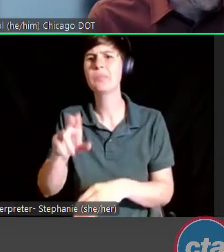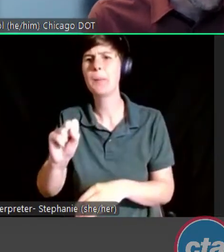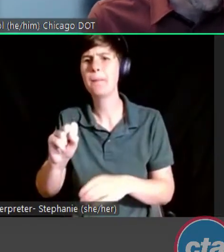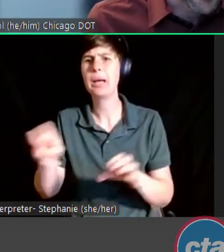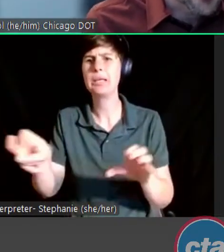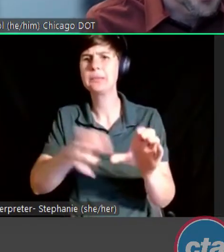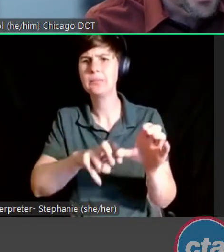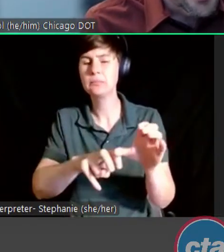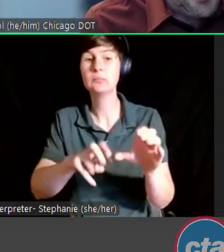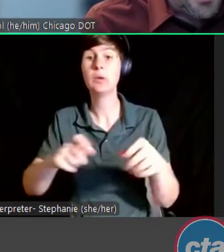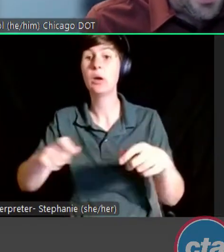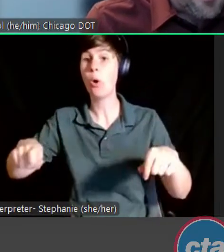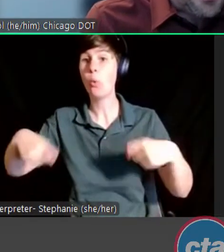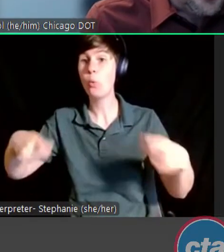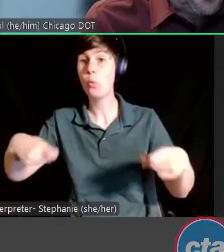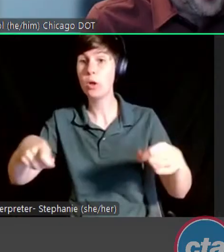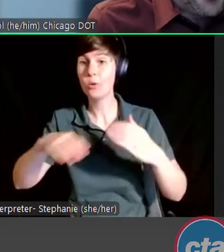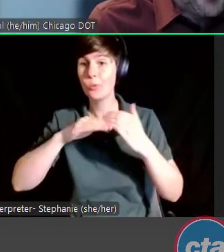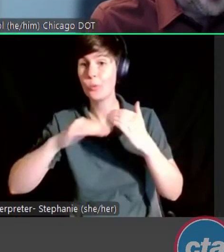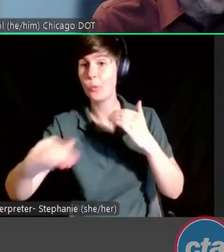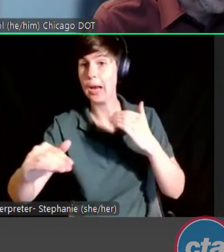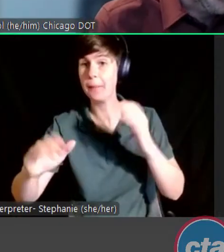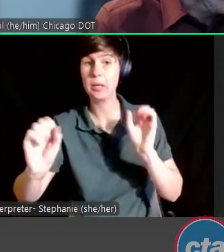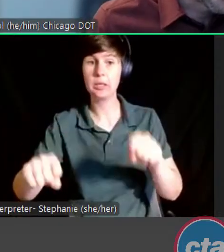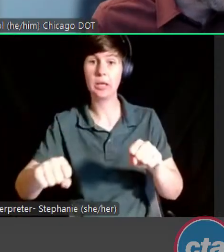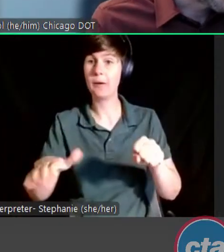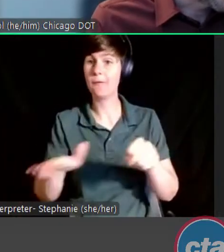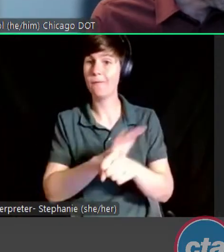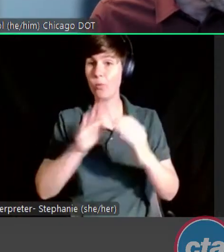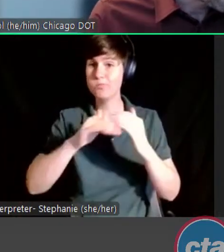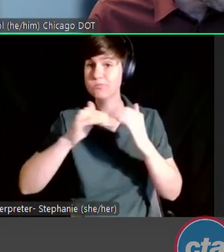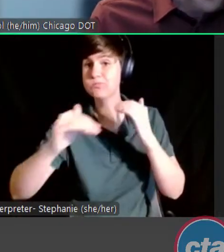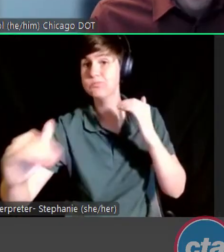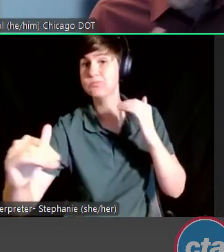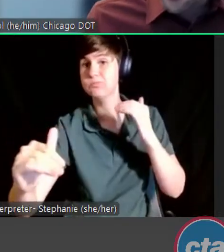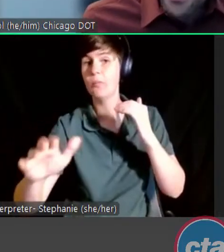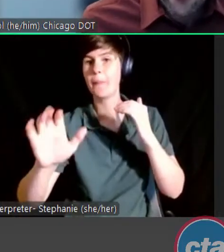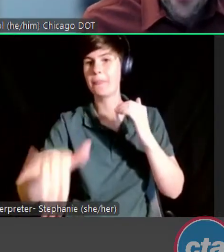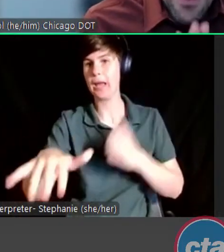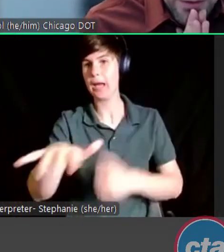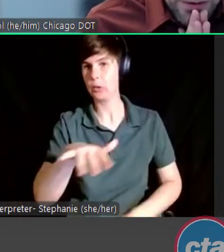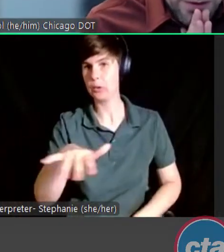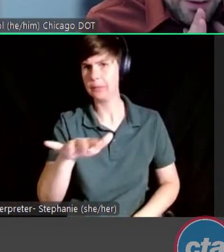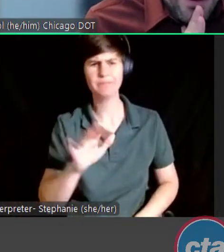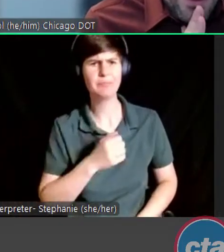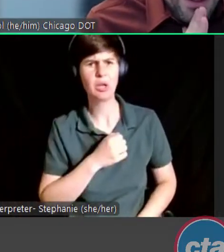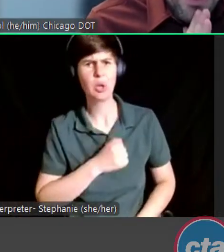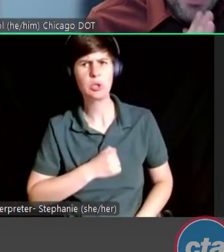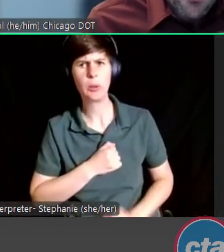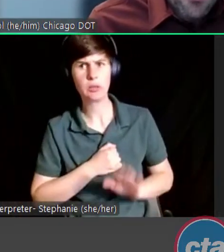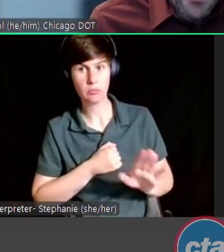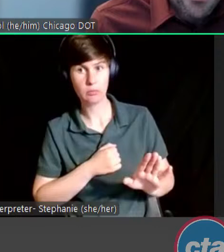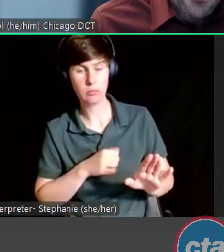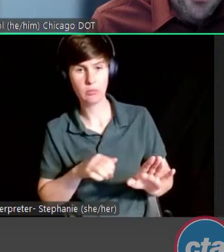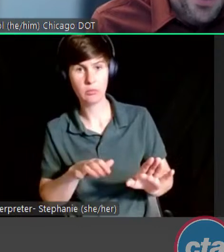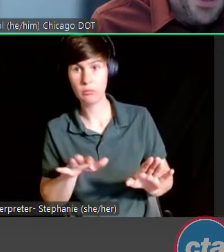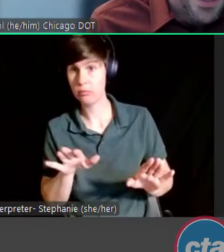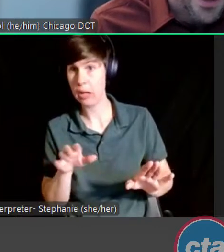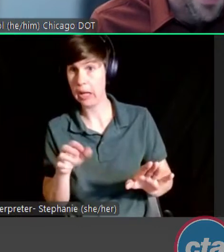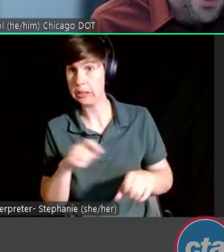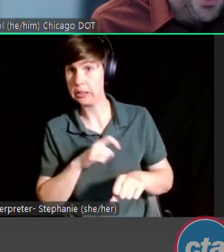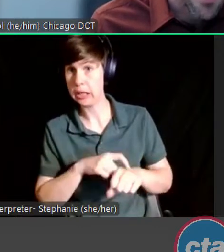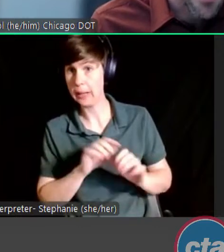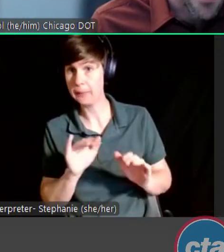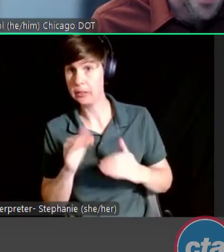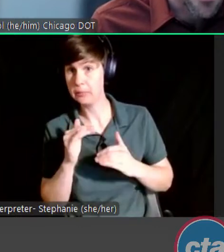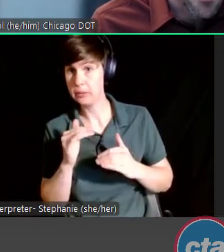to completely unfurl and load into that space. So I'm so sorry. Do you have a time constraint for me for this? I